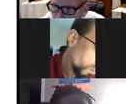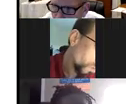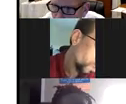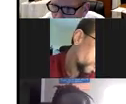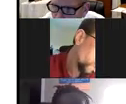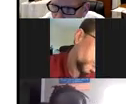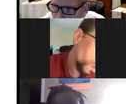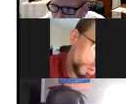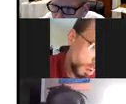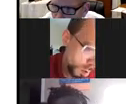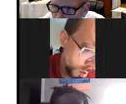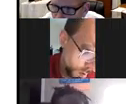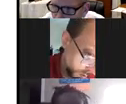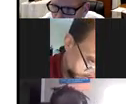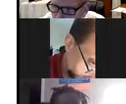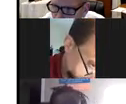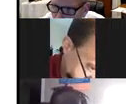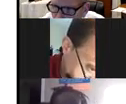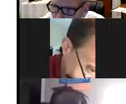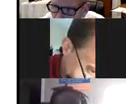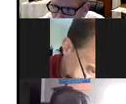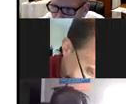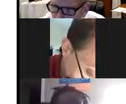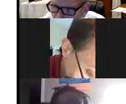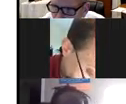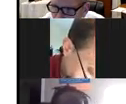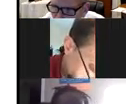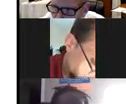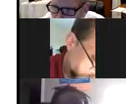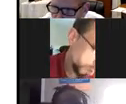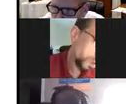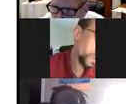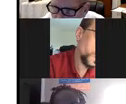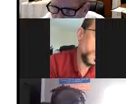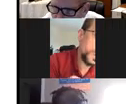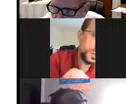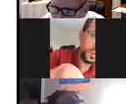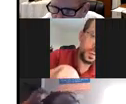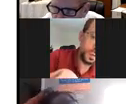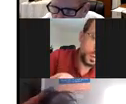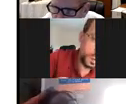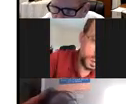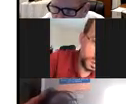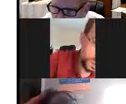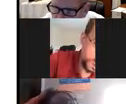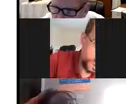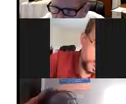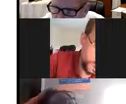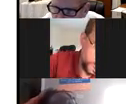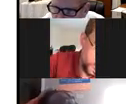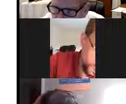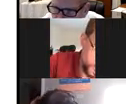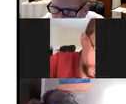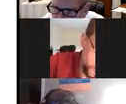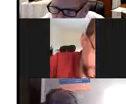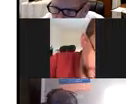a stretcher and had to be lowered through the roof mm-hmm. of where Jesus was